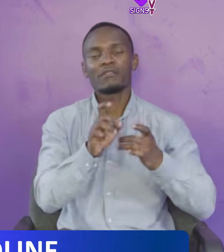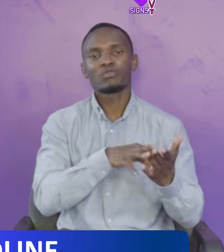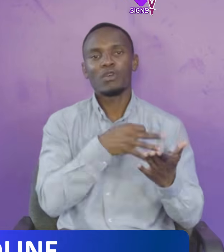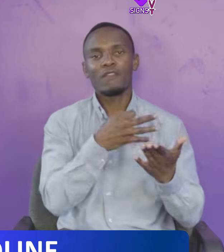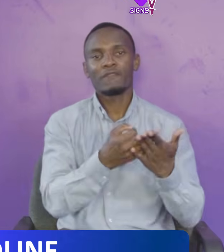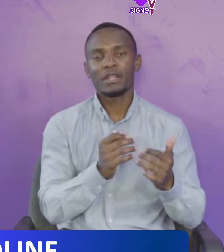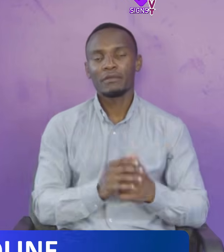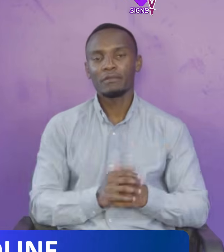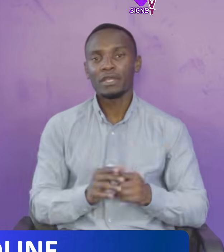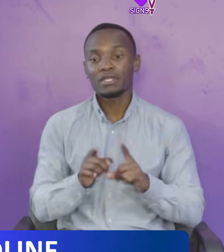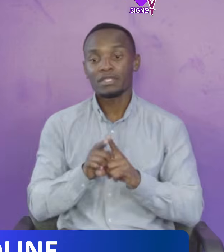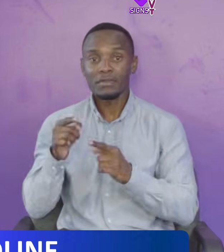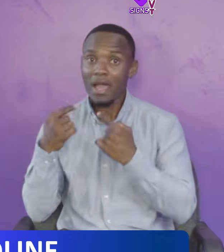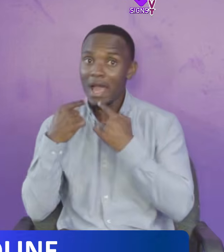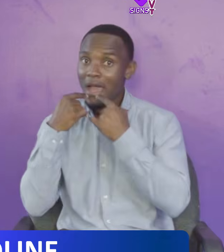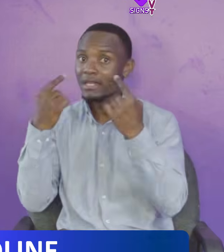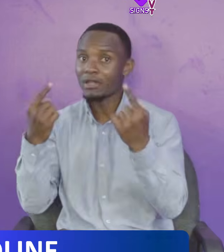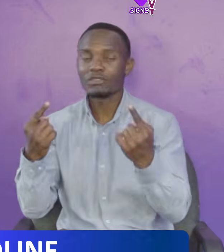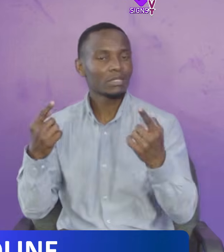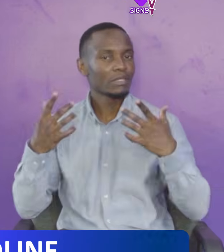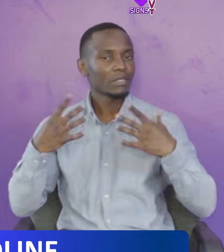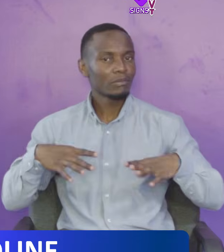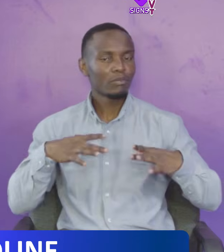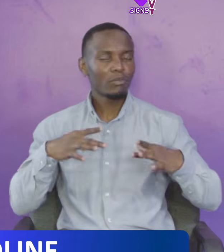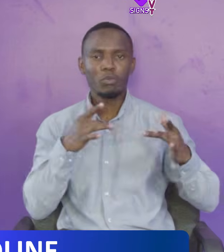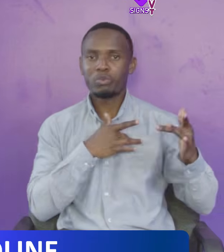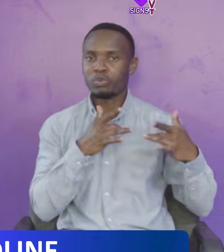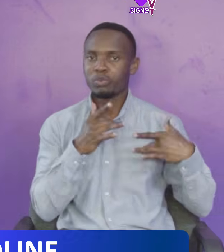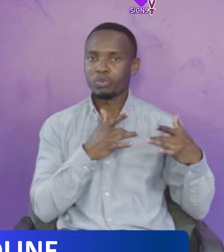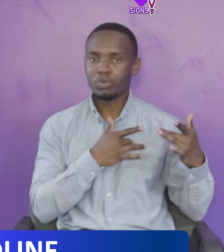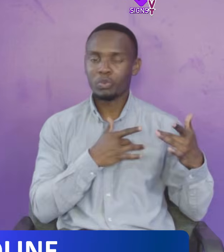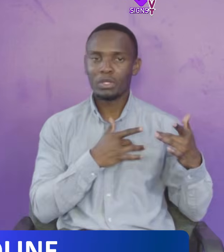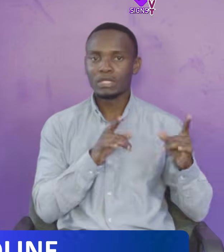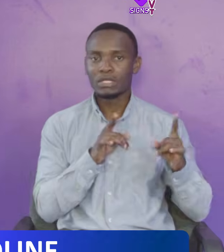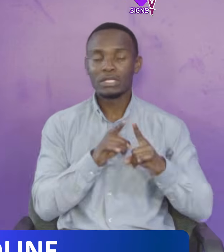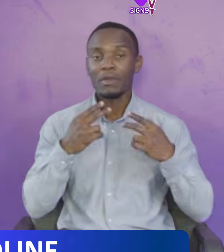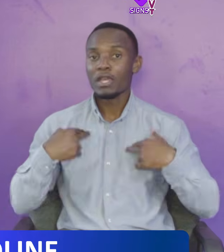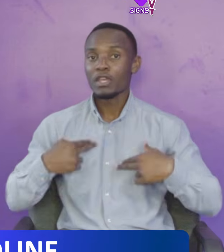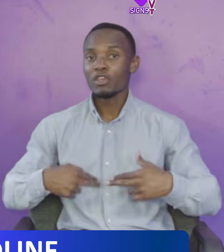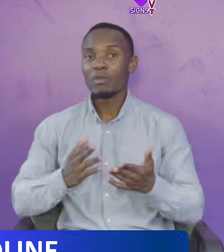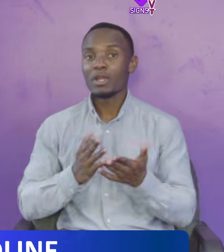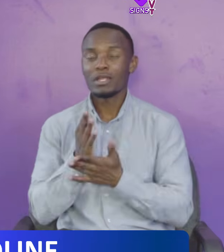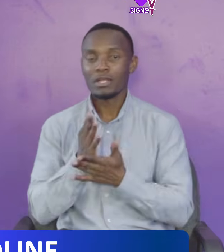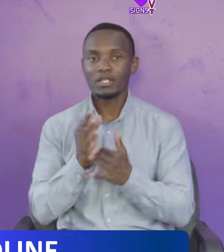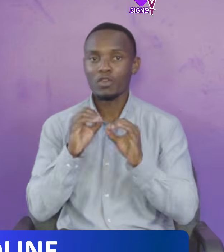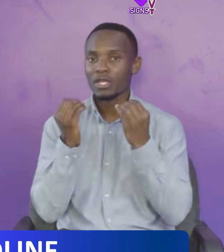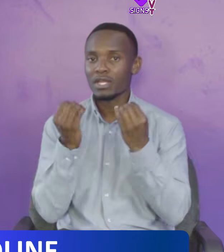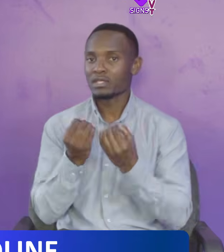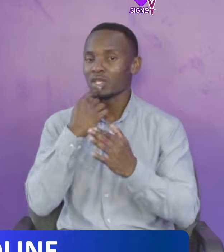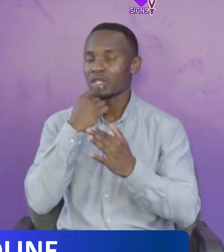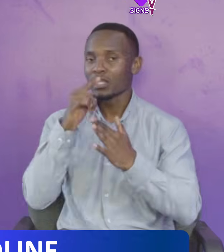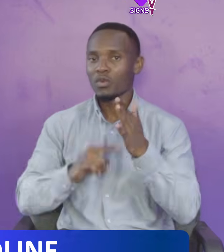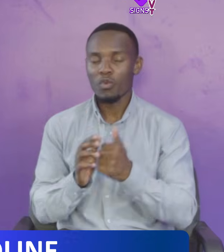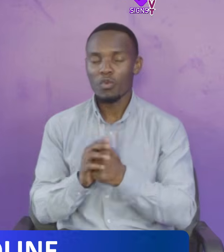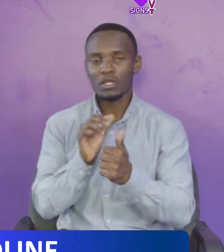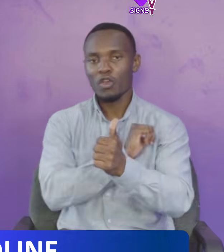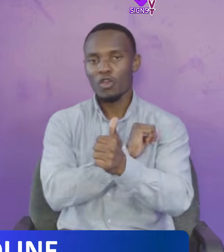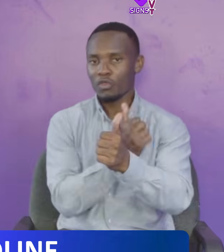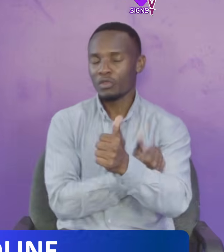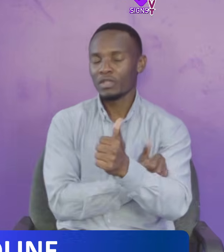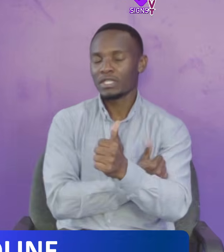announcement triggered widespread concerns, with human rights organizations urging authorities to guarantee the safety of citizens who may still